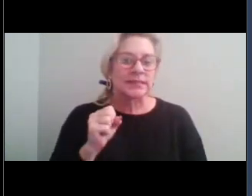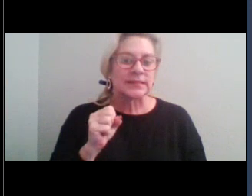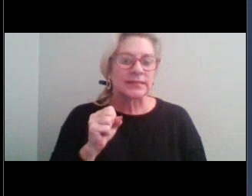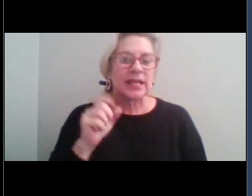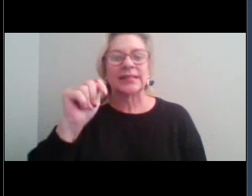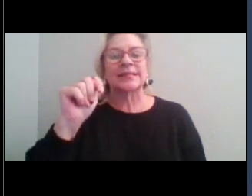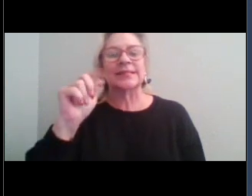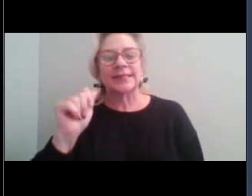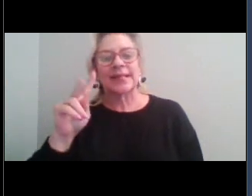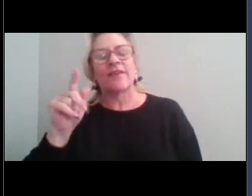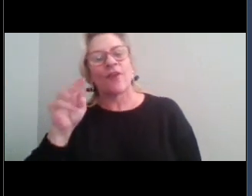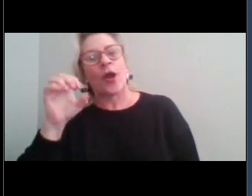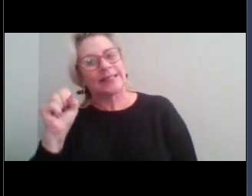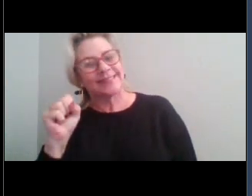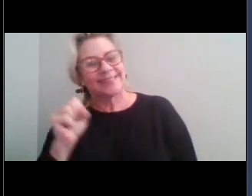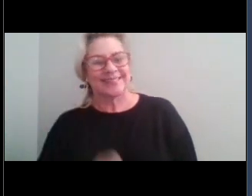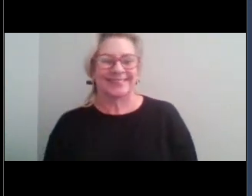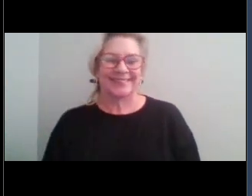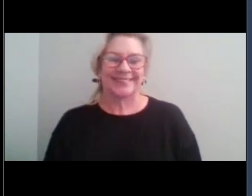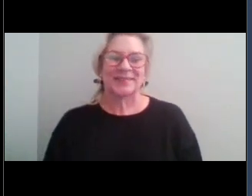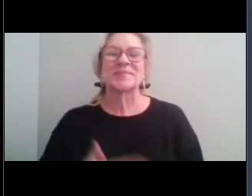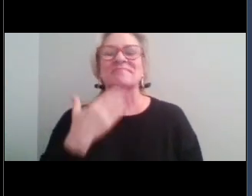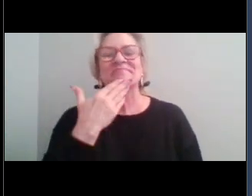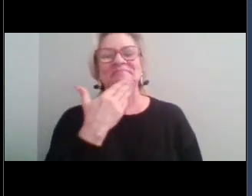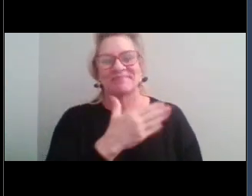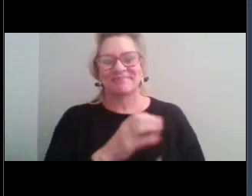Then I guess you said it all. Yes, thank you so much.